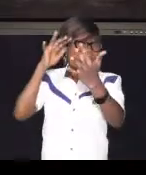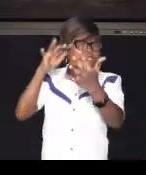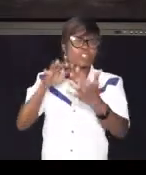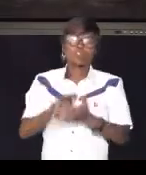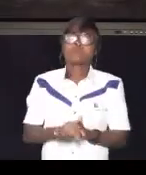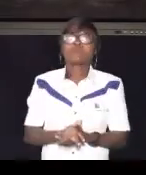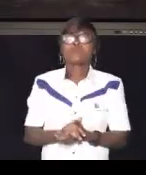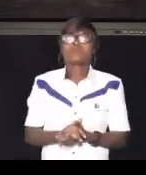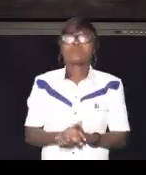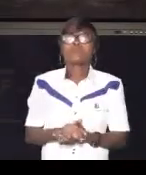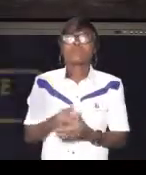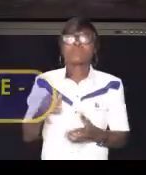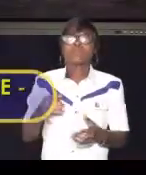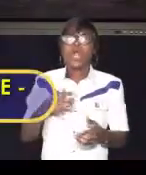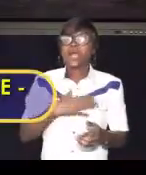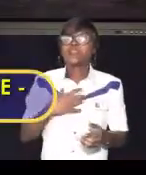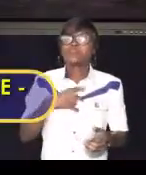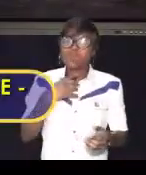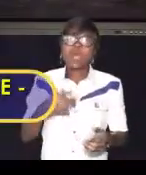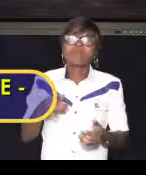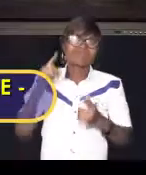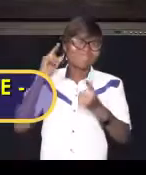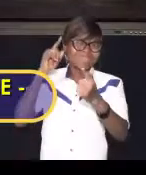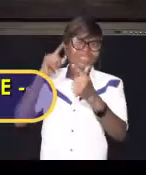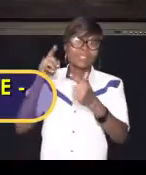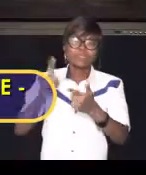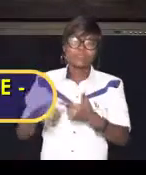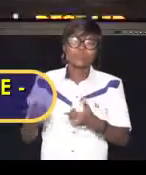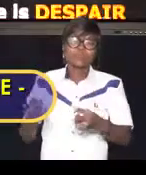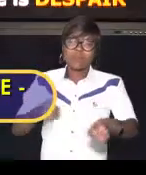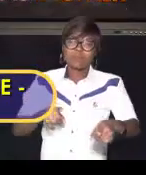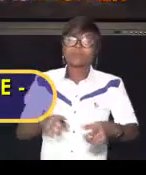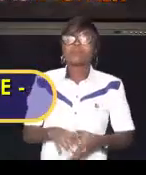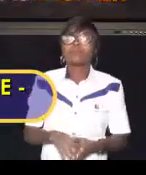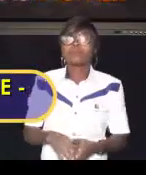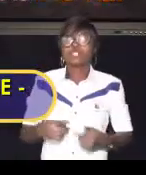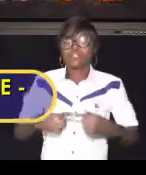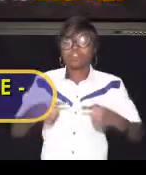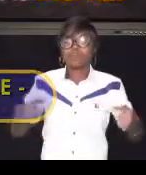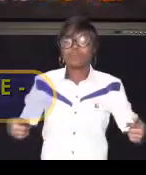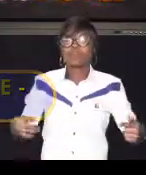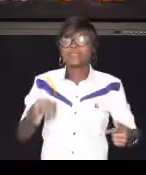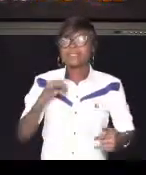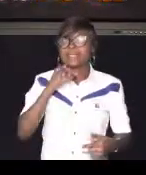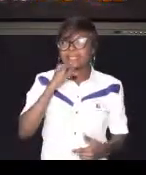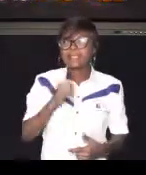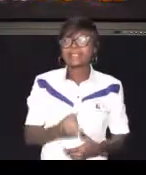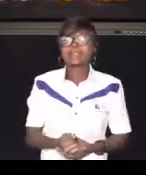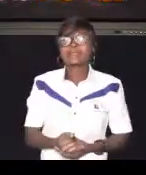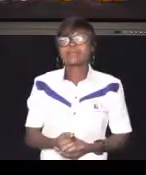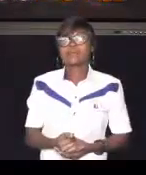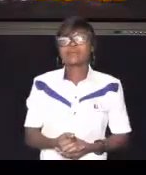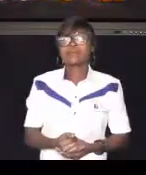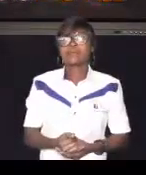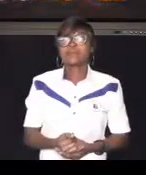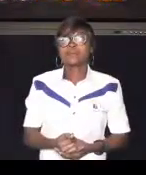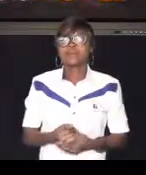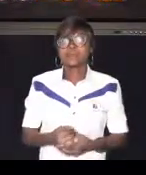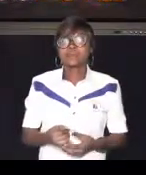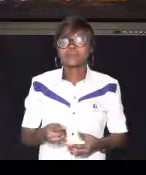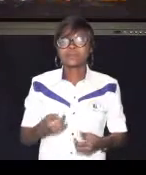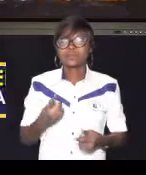desire for a particular thing to happen. So, what is the antonym or the opposite of hope